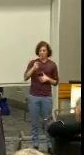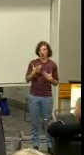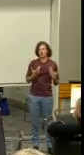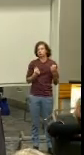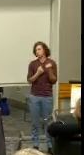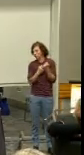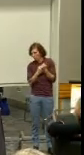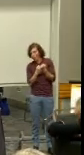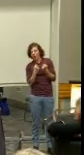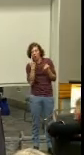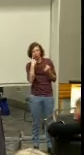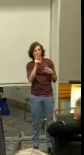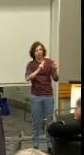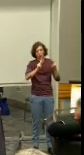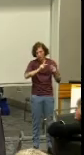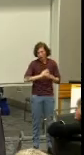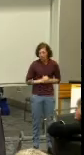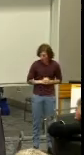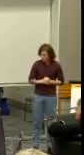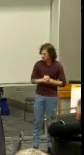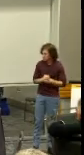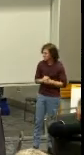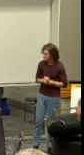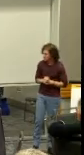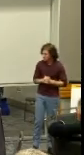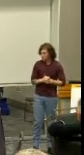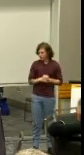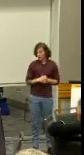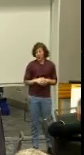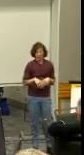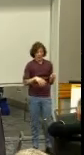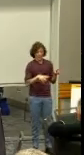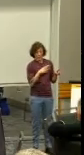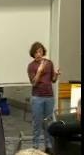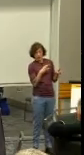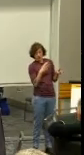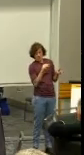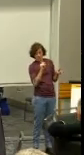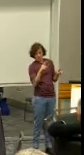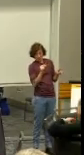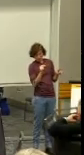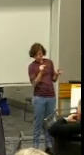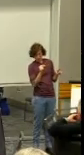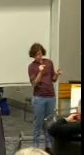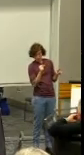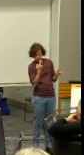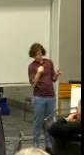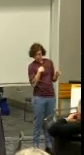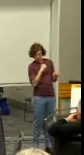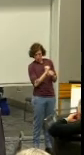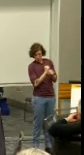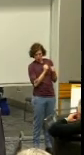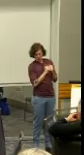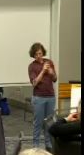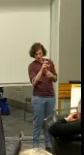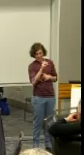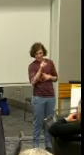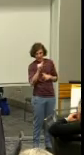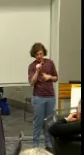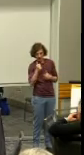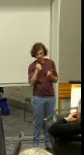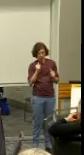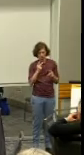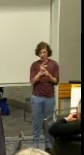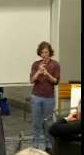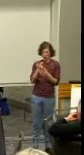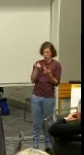bring that subsidy together. And then with those 16 apartments, working with ALTA and the DDA to see where we can bring the funding in.